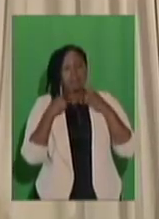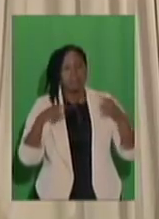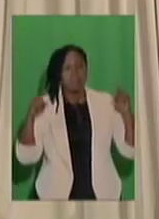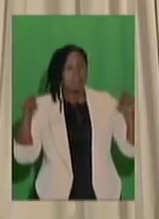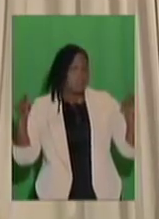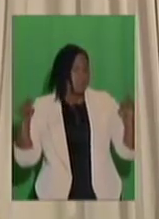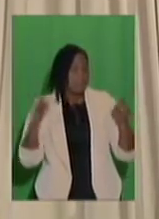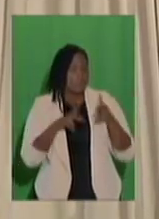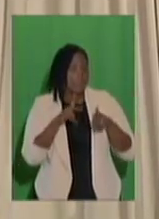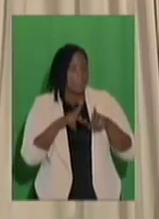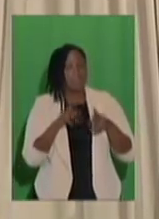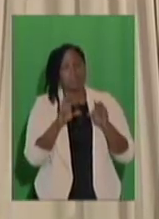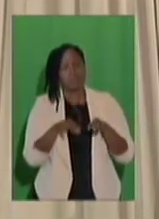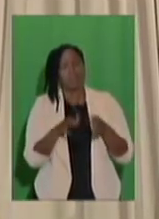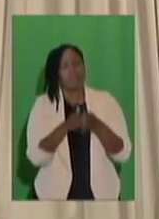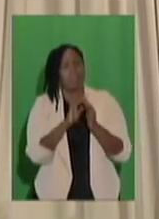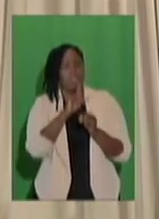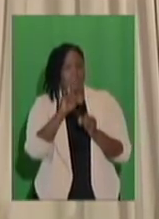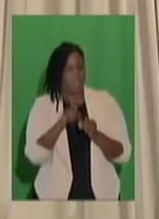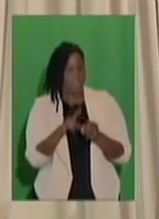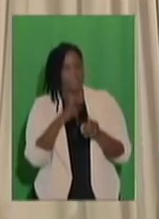posing your question.